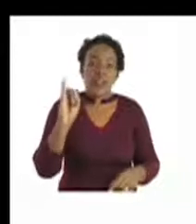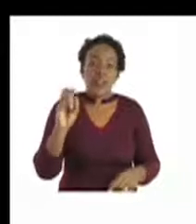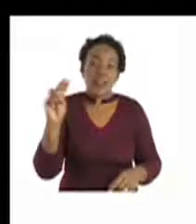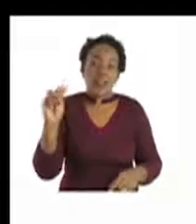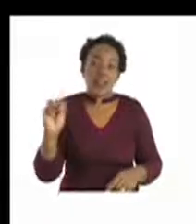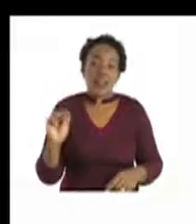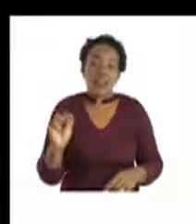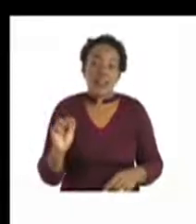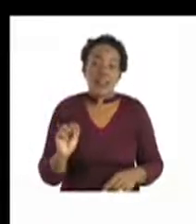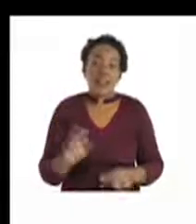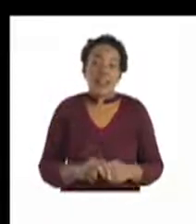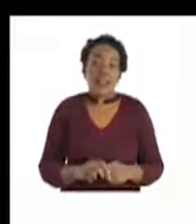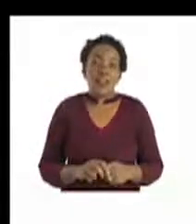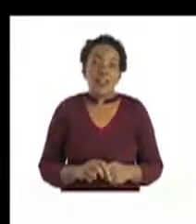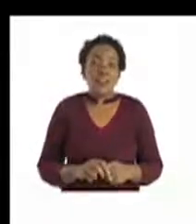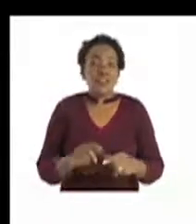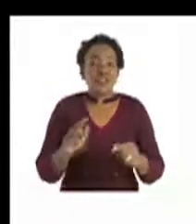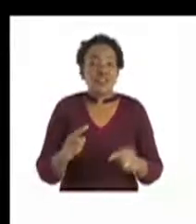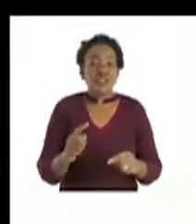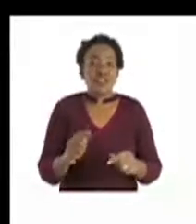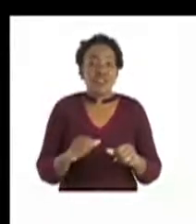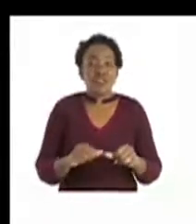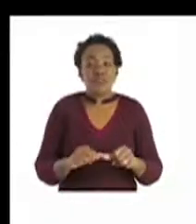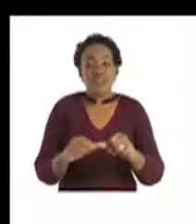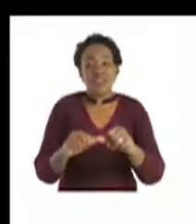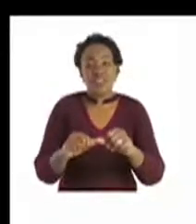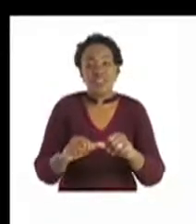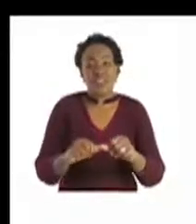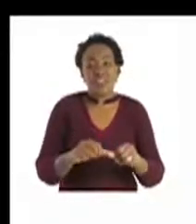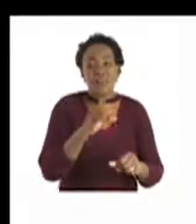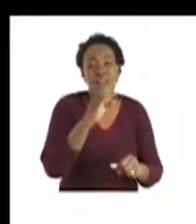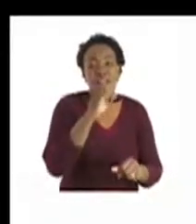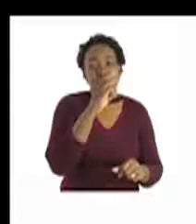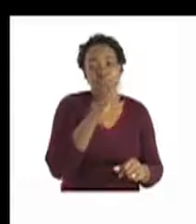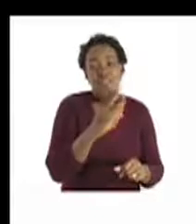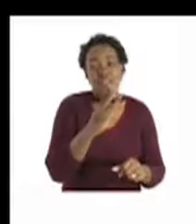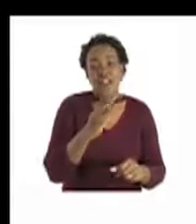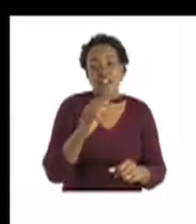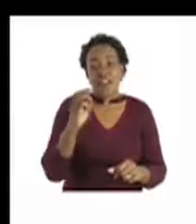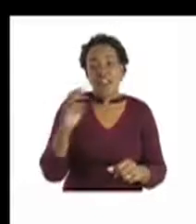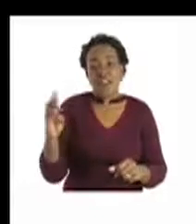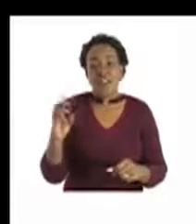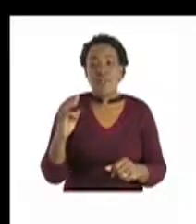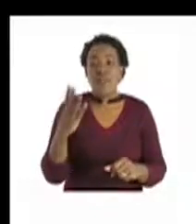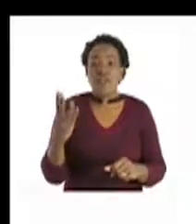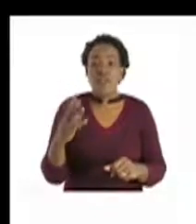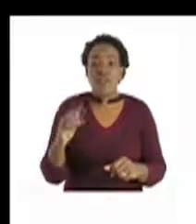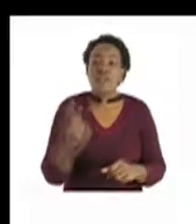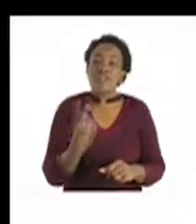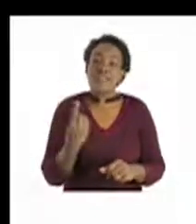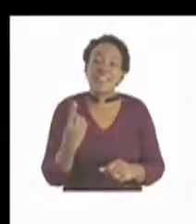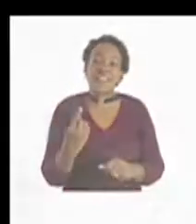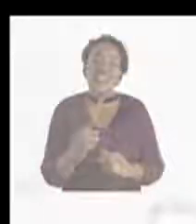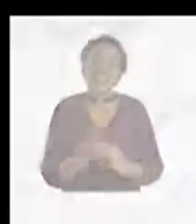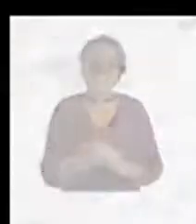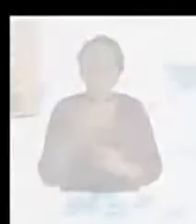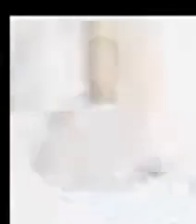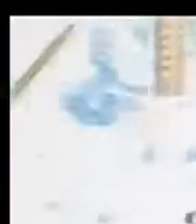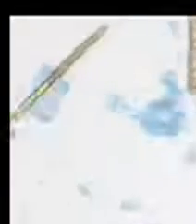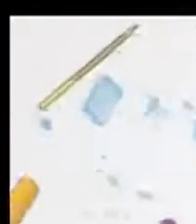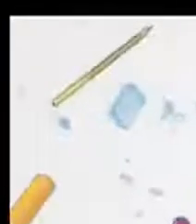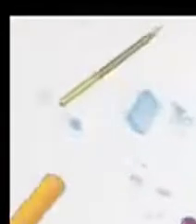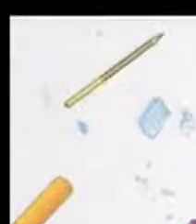Now I want you to do number 3 and 4 on your own from the booklet.